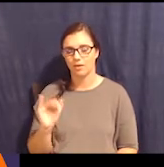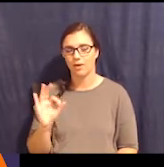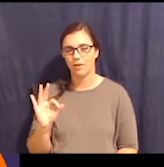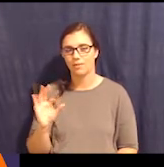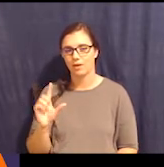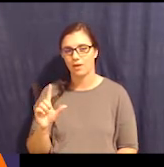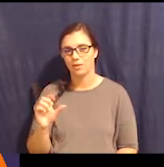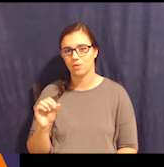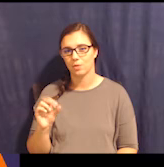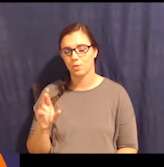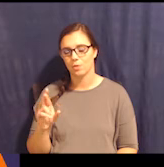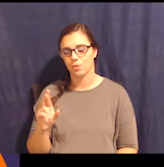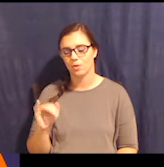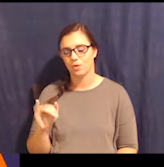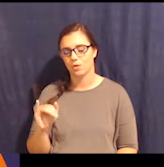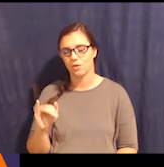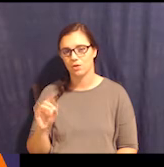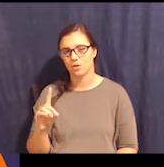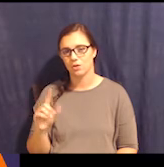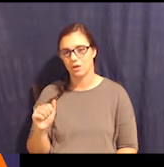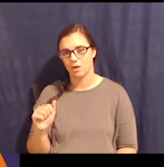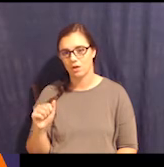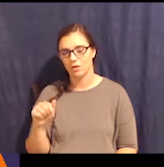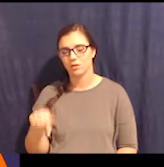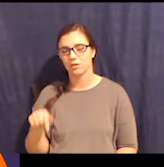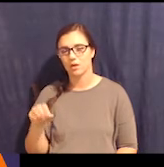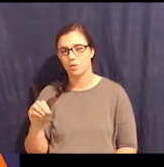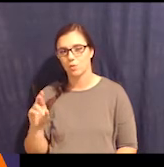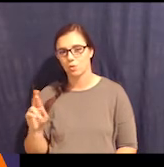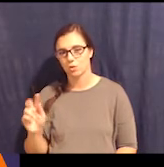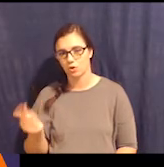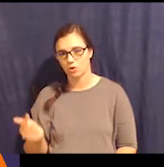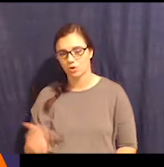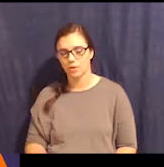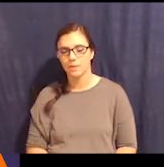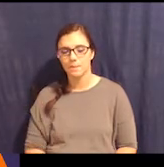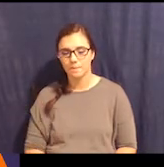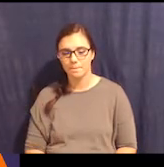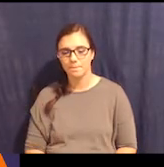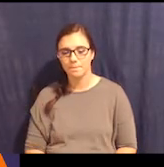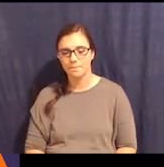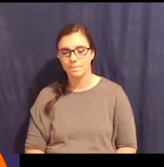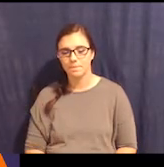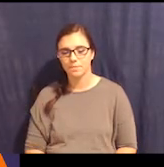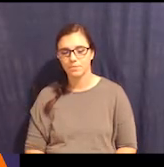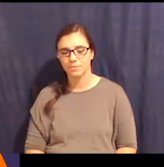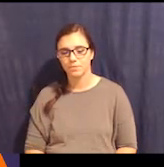NAMIFLORDA.org. The national NAMI website is available at